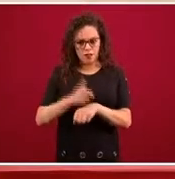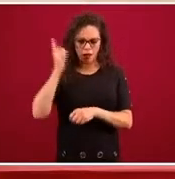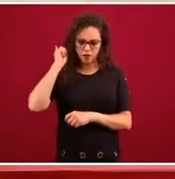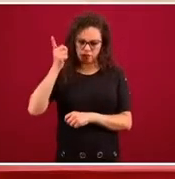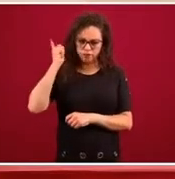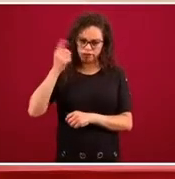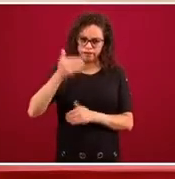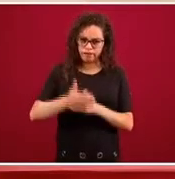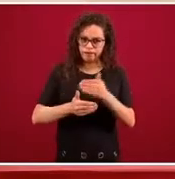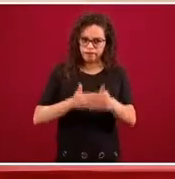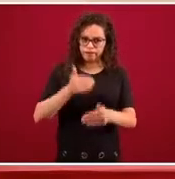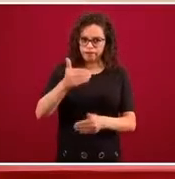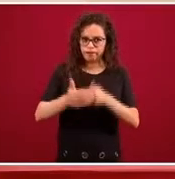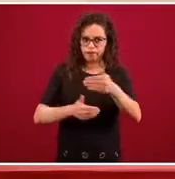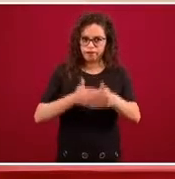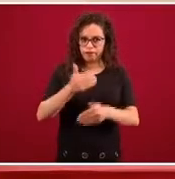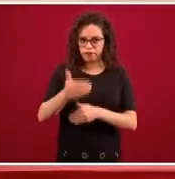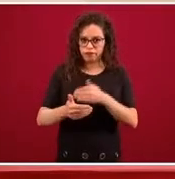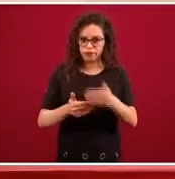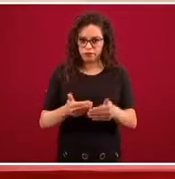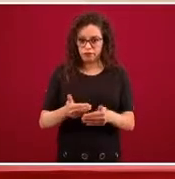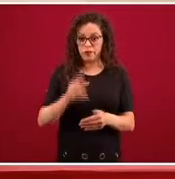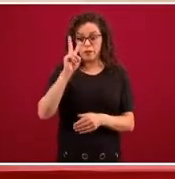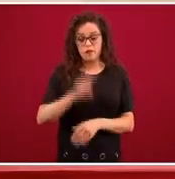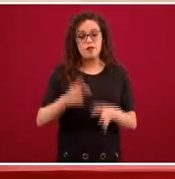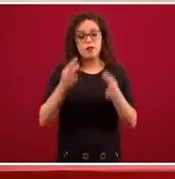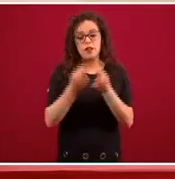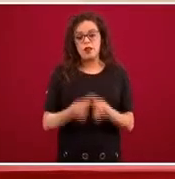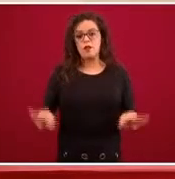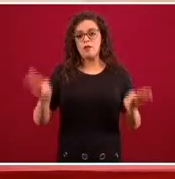Now, as the weeks go by and as the days go by,